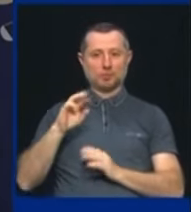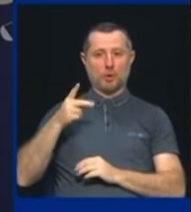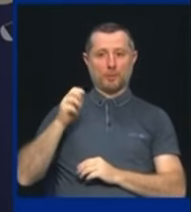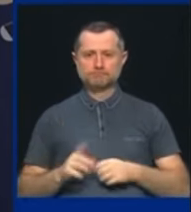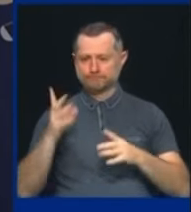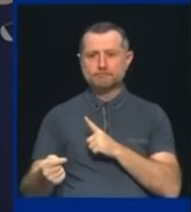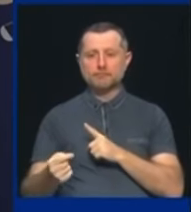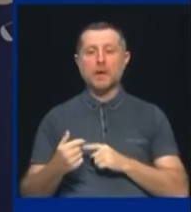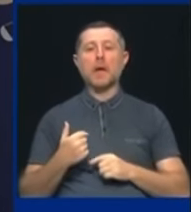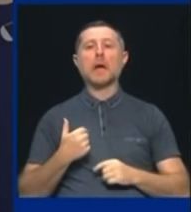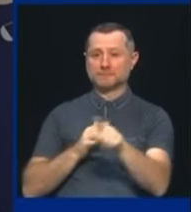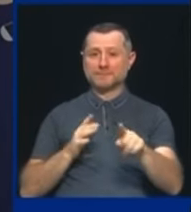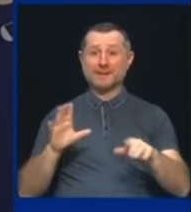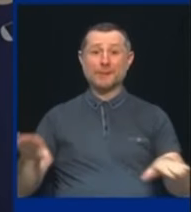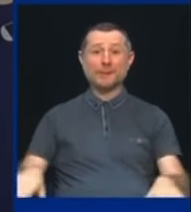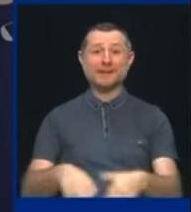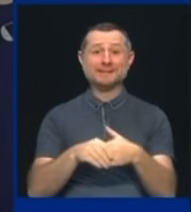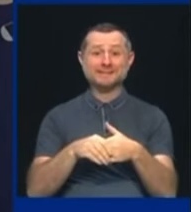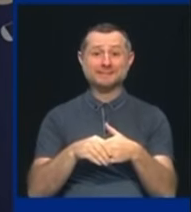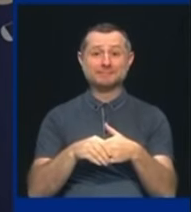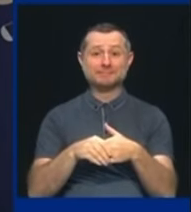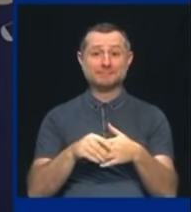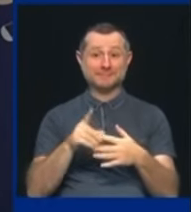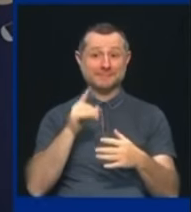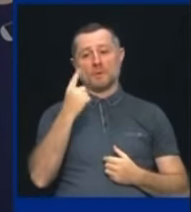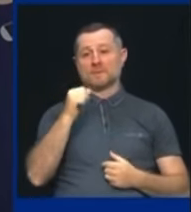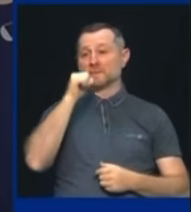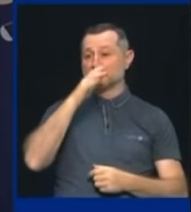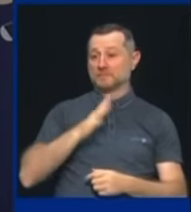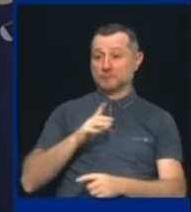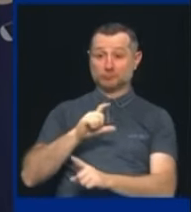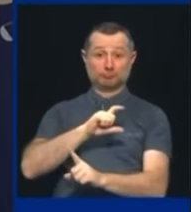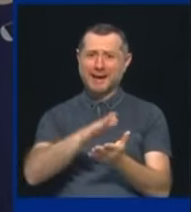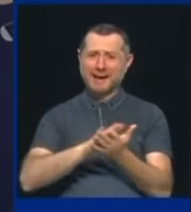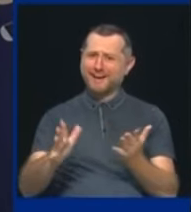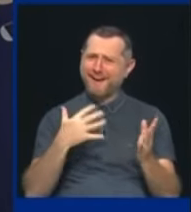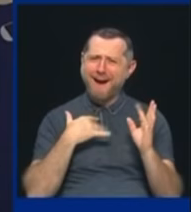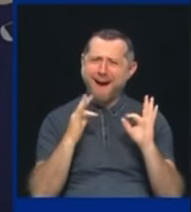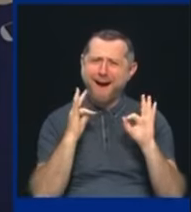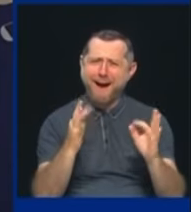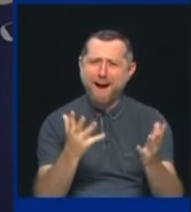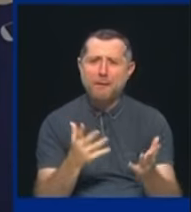fight black women at a wedding. But she felt that it was too disturbing.